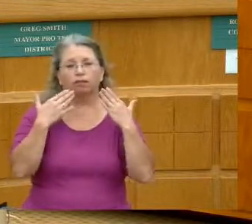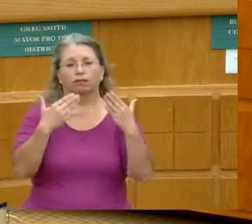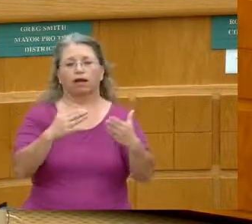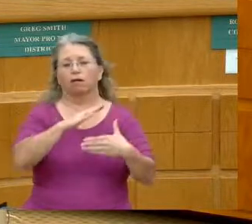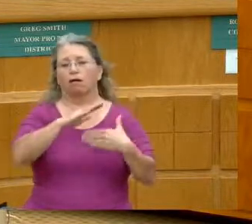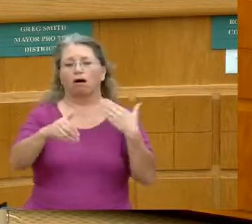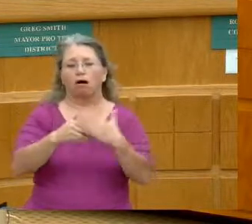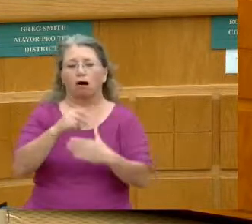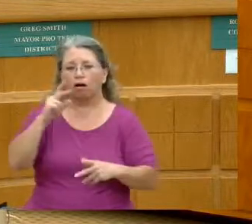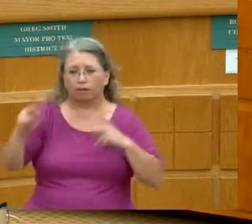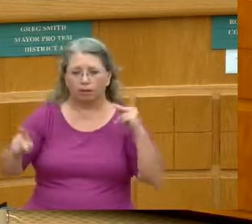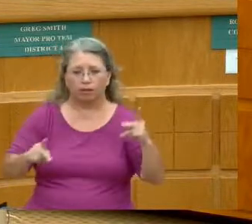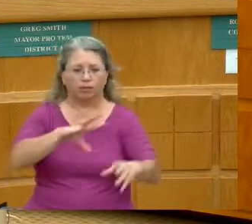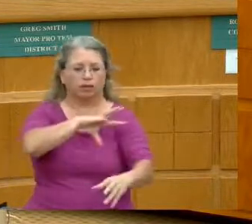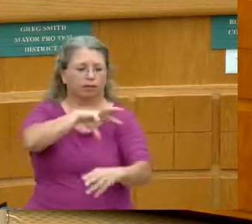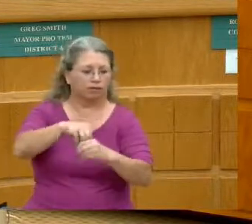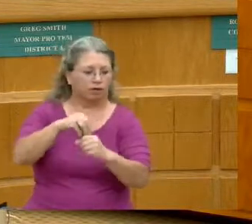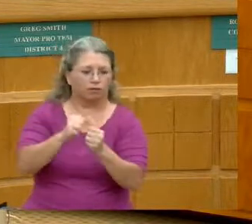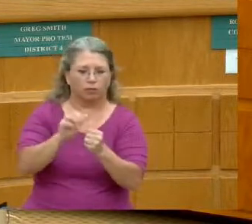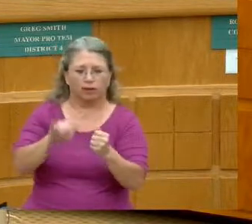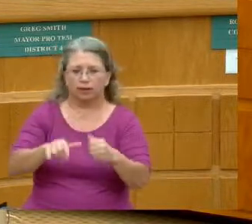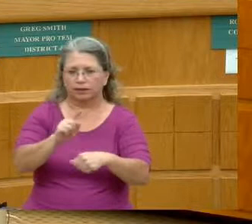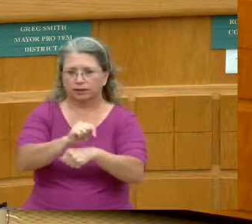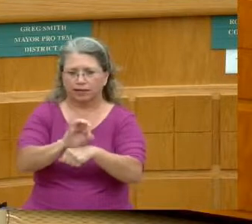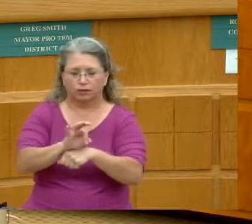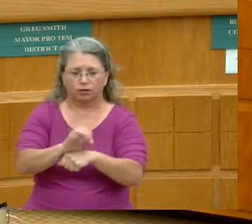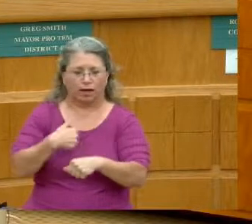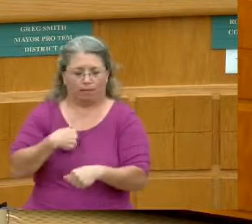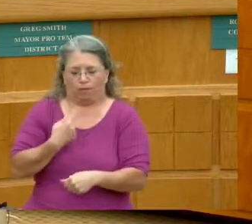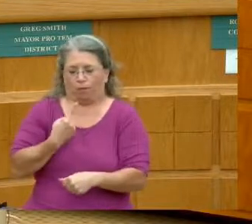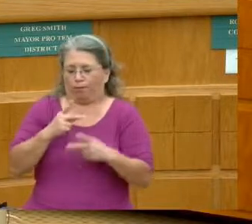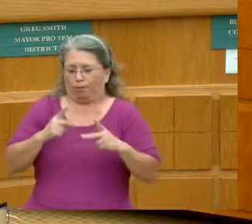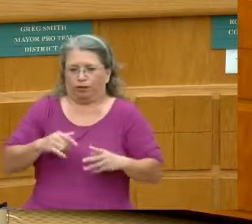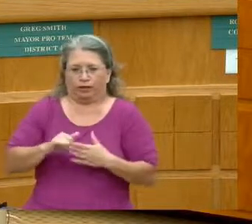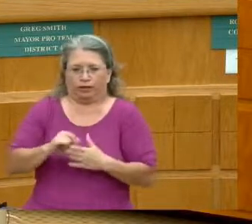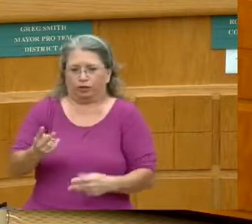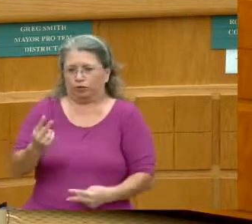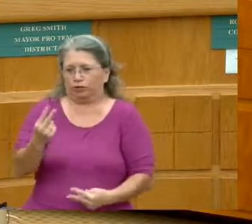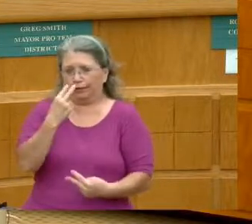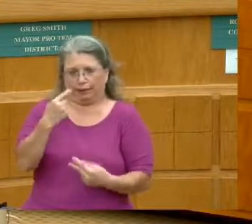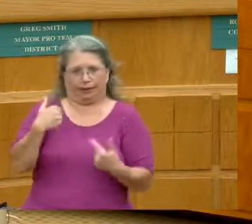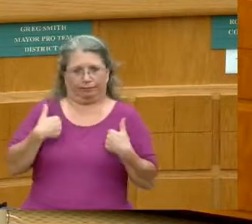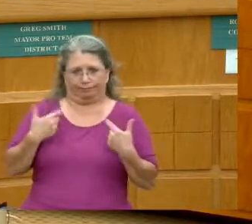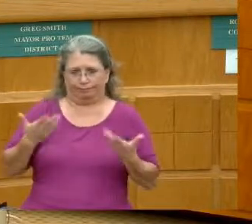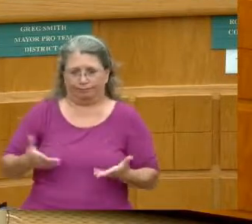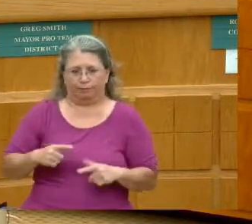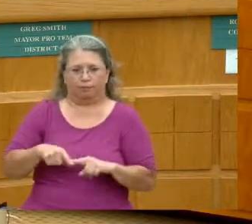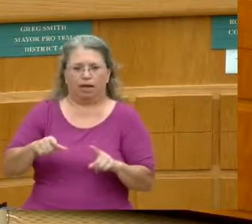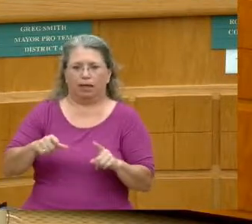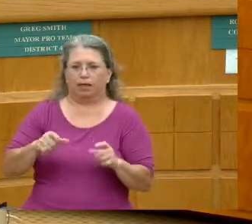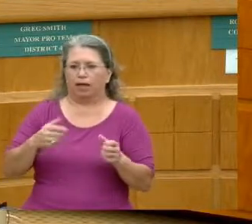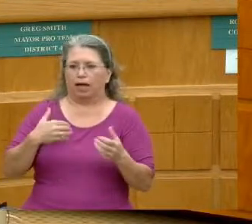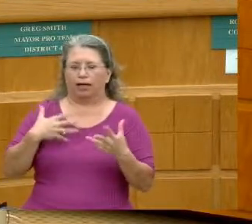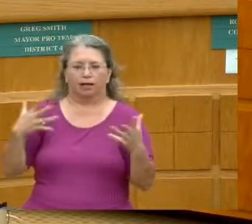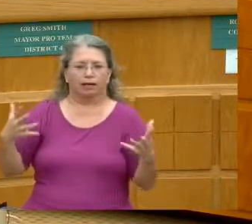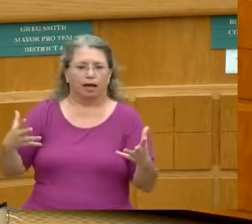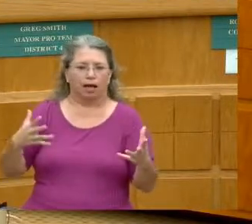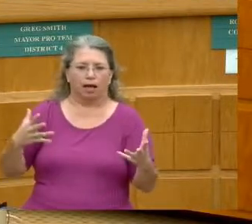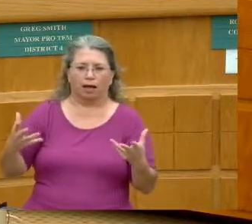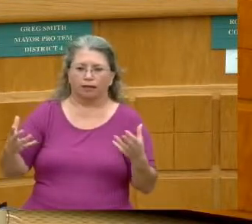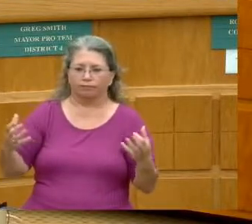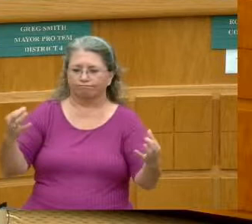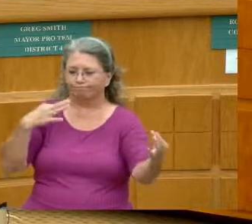that contribute to this task force. I'm the person that you see up here, but I'm standing up here for a lot of people. I get a lot of feedback every